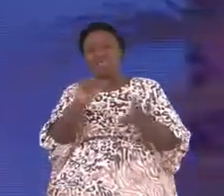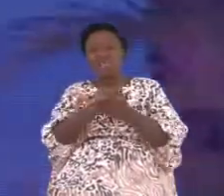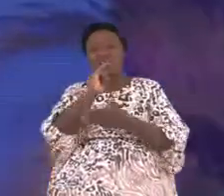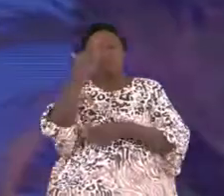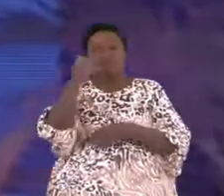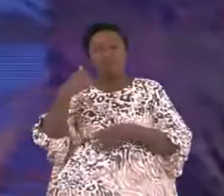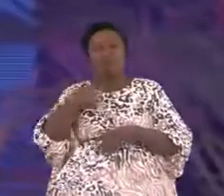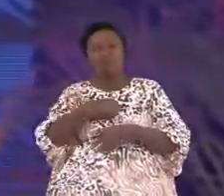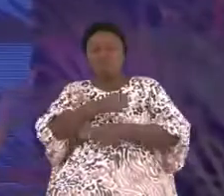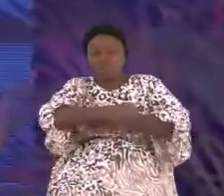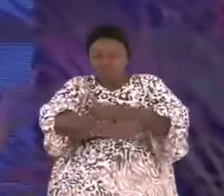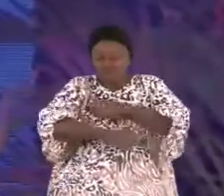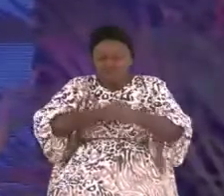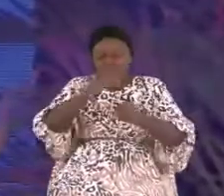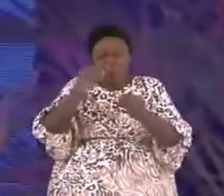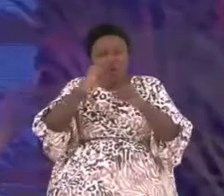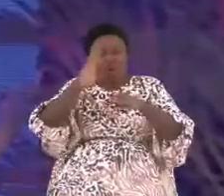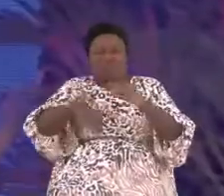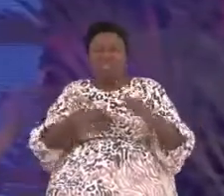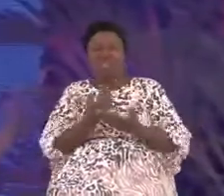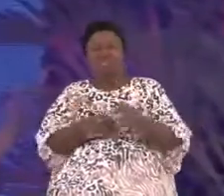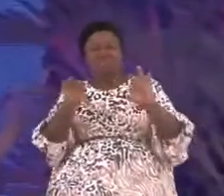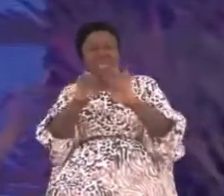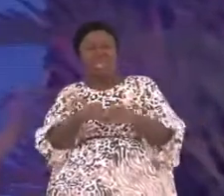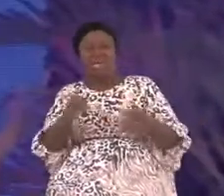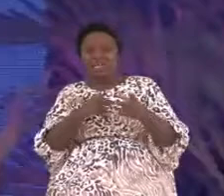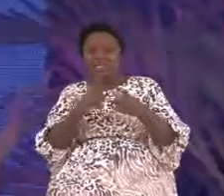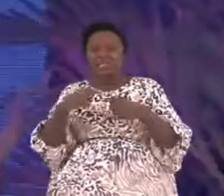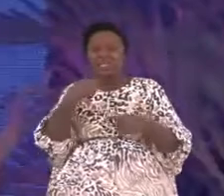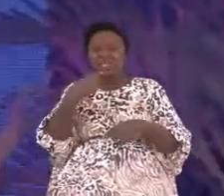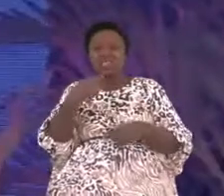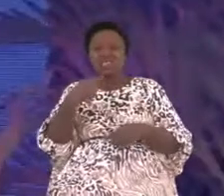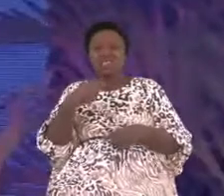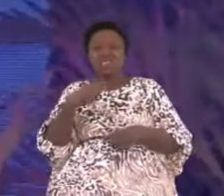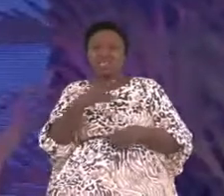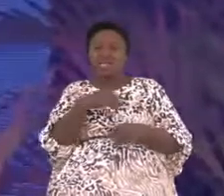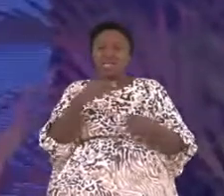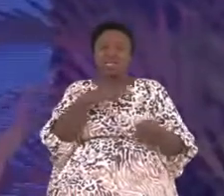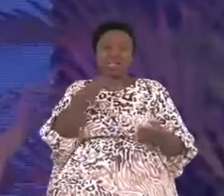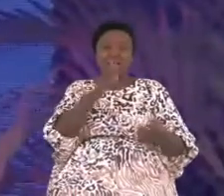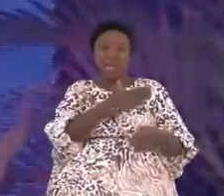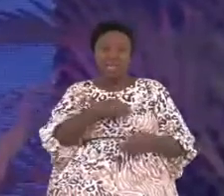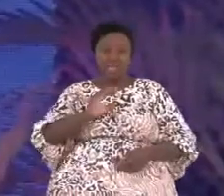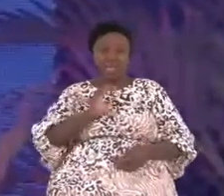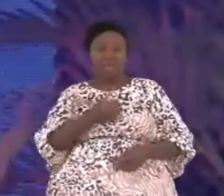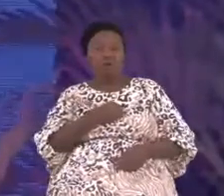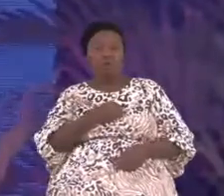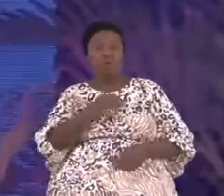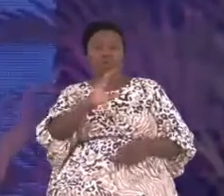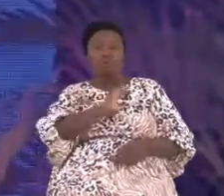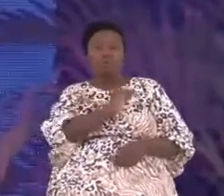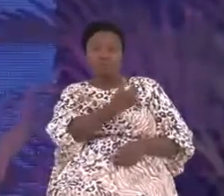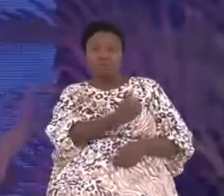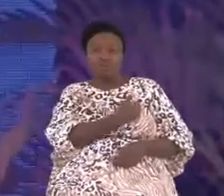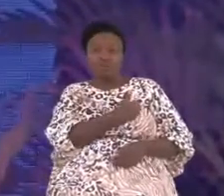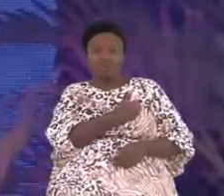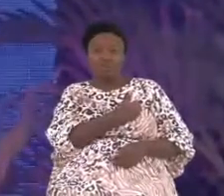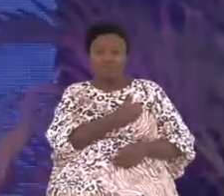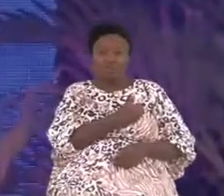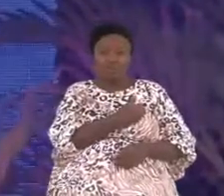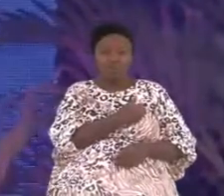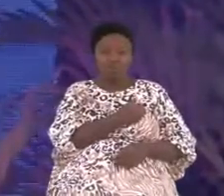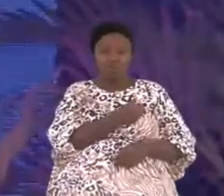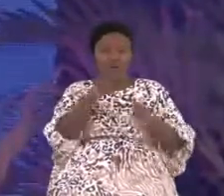suffered more than necessary. And it says, and our soul loathed this light